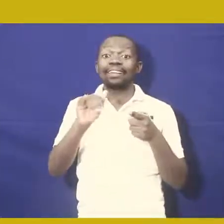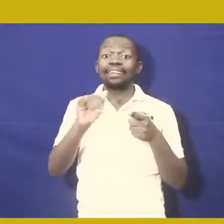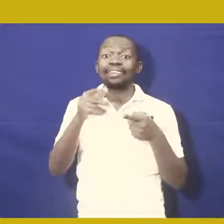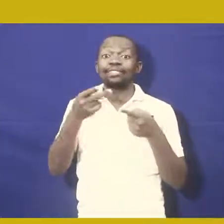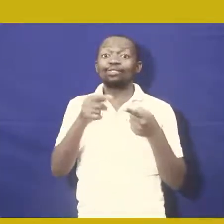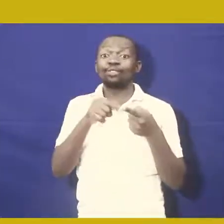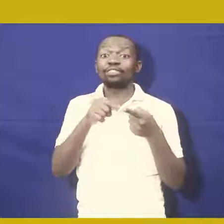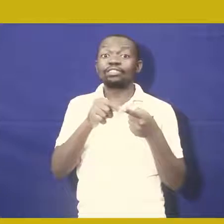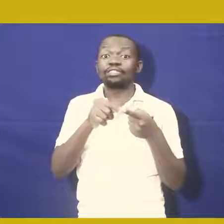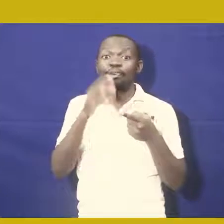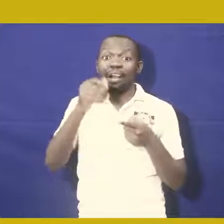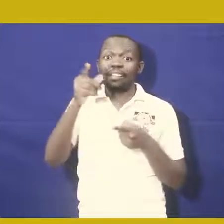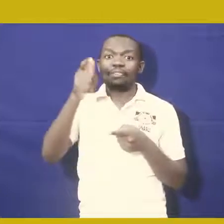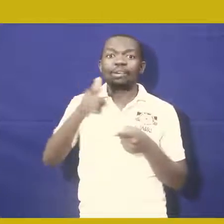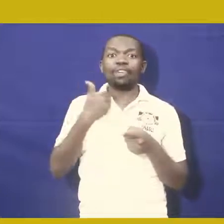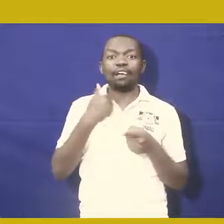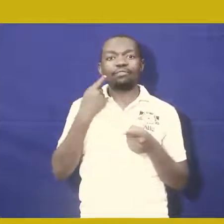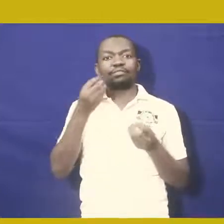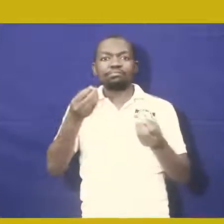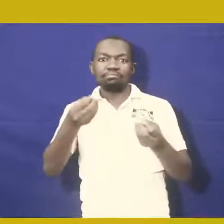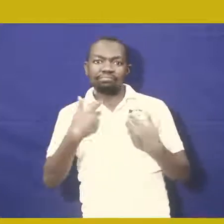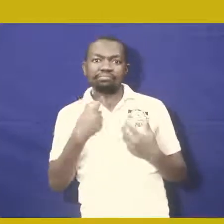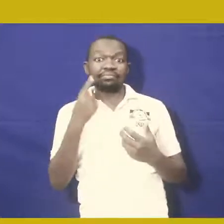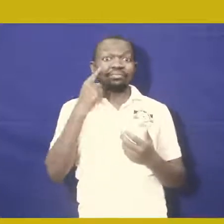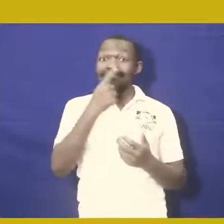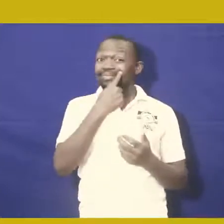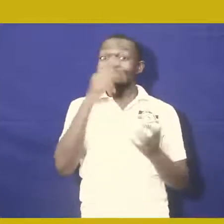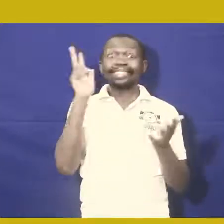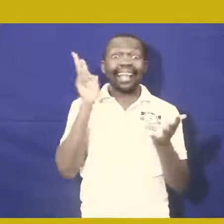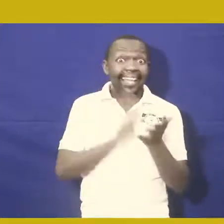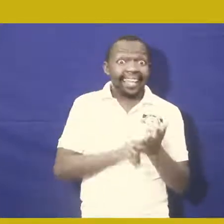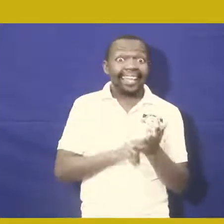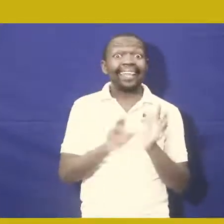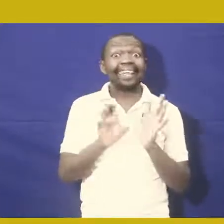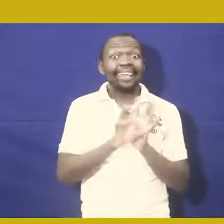to give evidence about what happened.